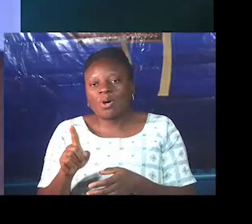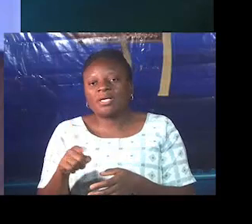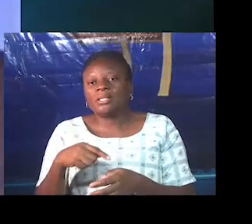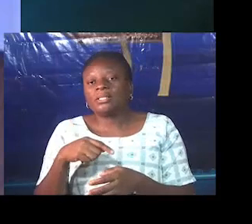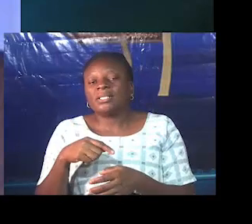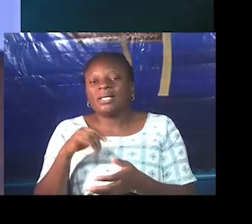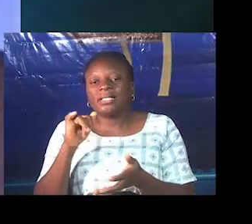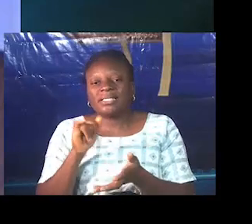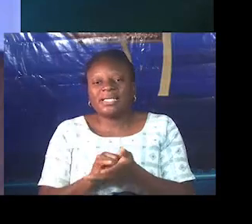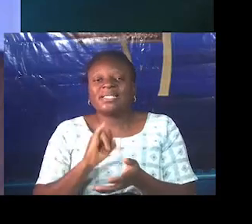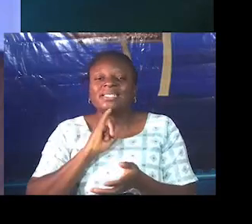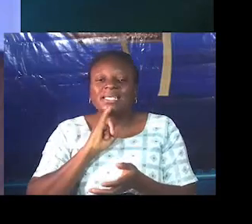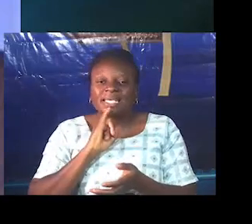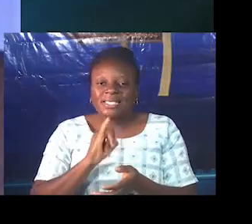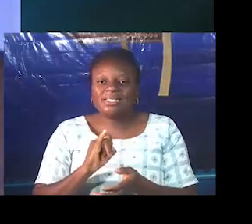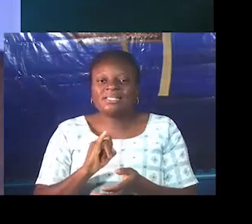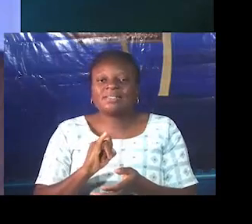Colossians 3 from Living Bible.